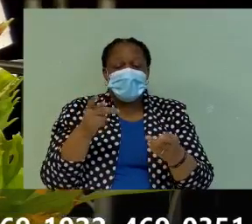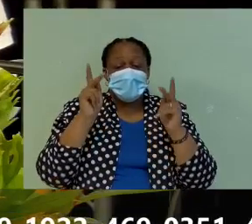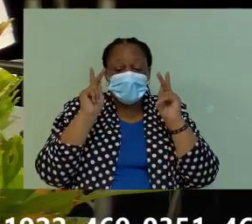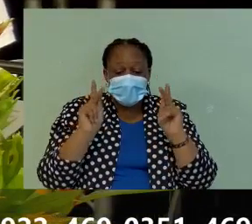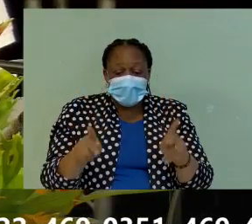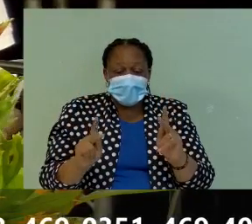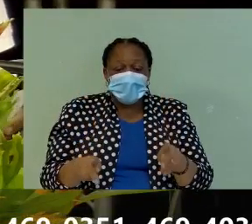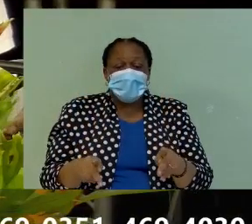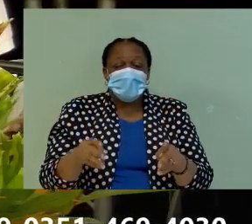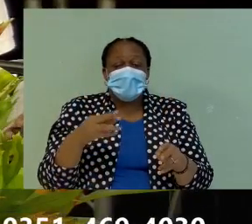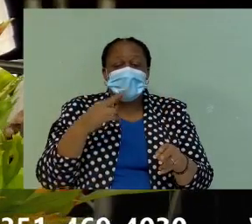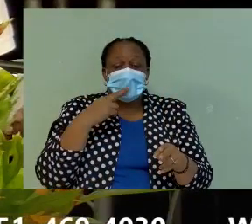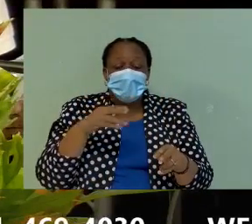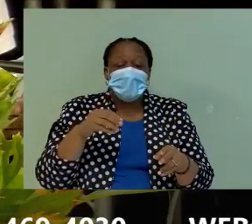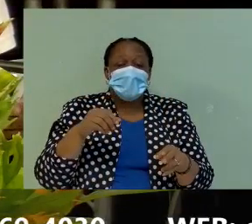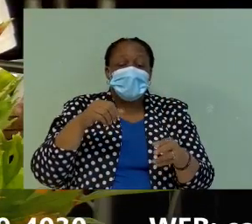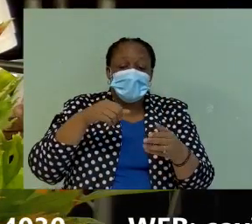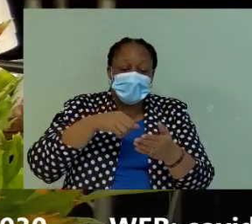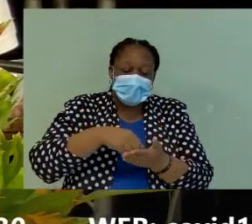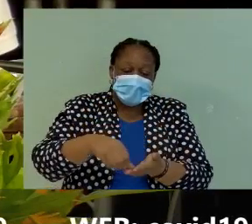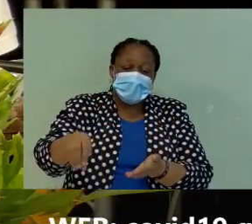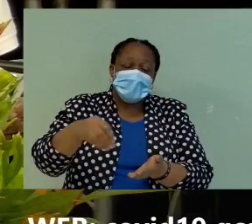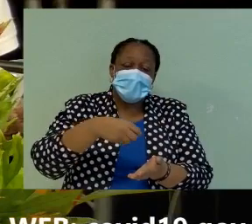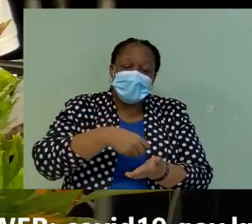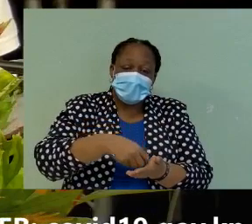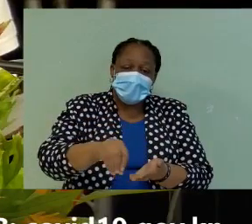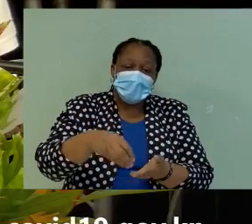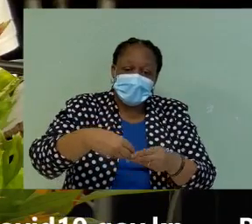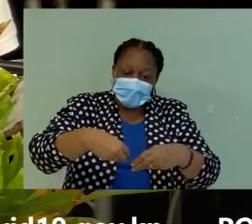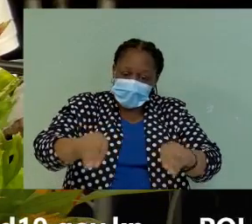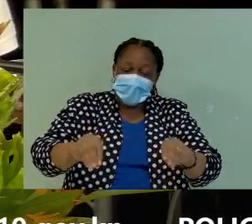in selling alcohol.